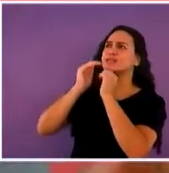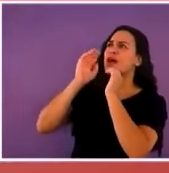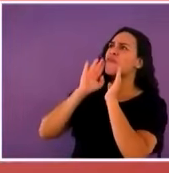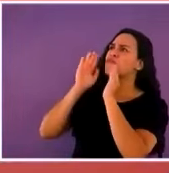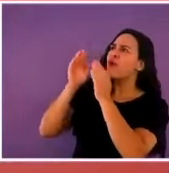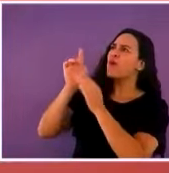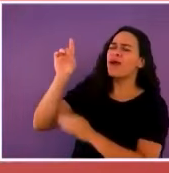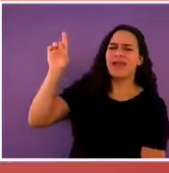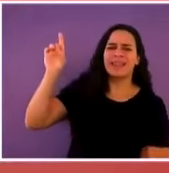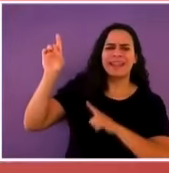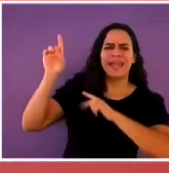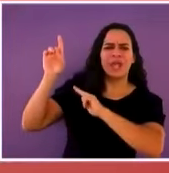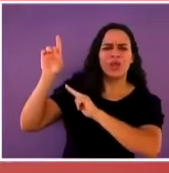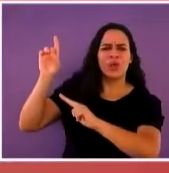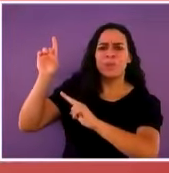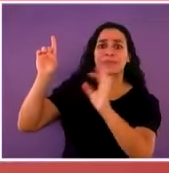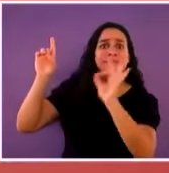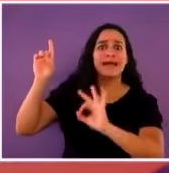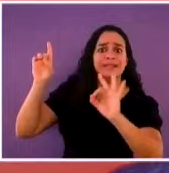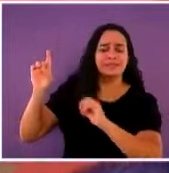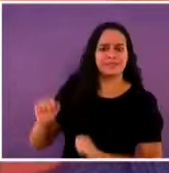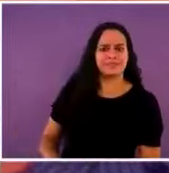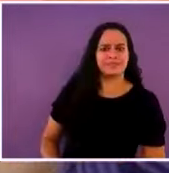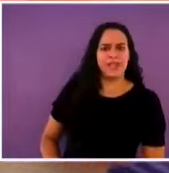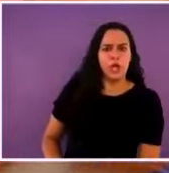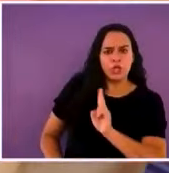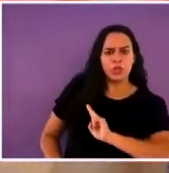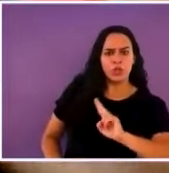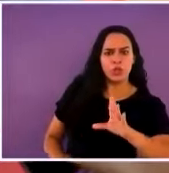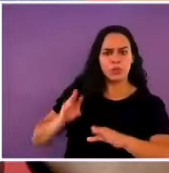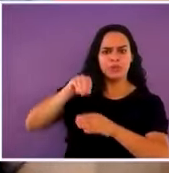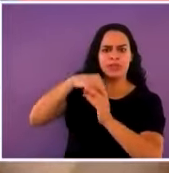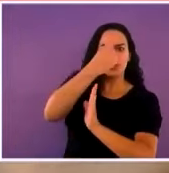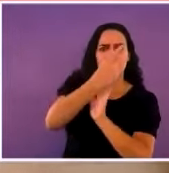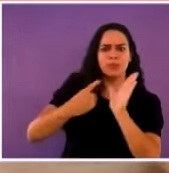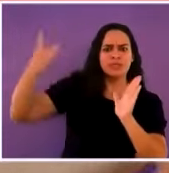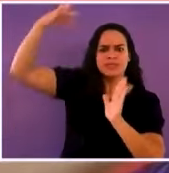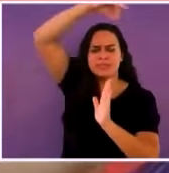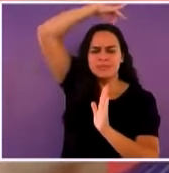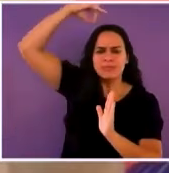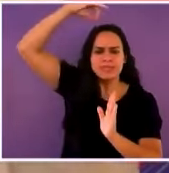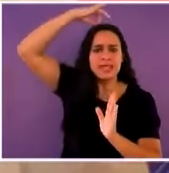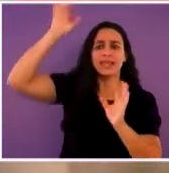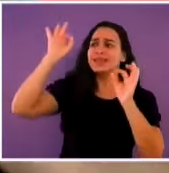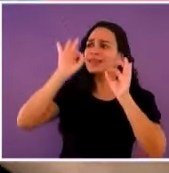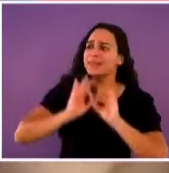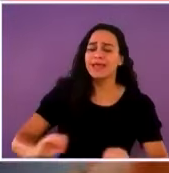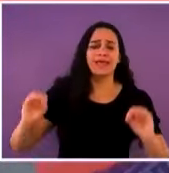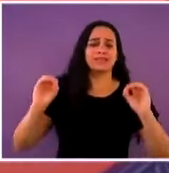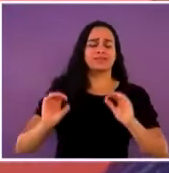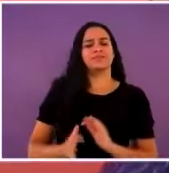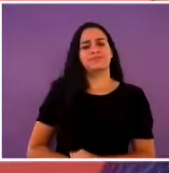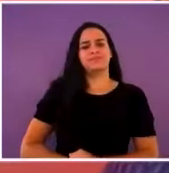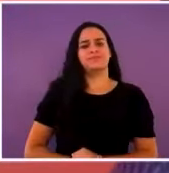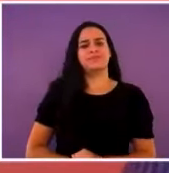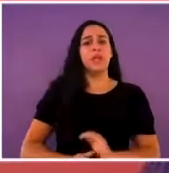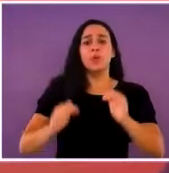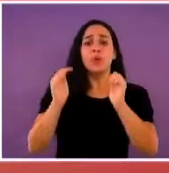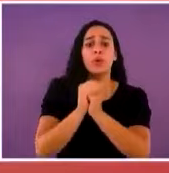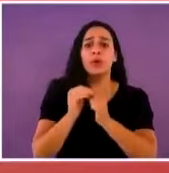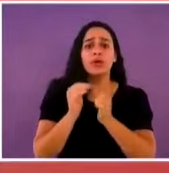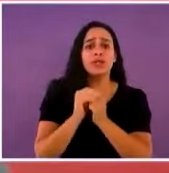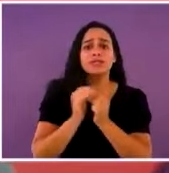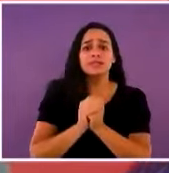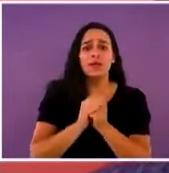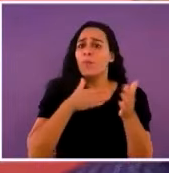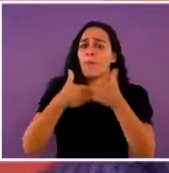of the Holy Spirit. Nem a menção do Espírito Santo. It is a prayer that a Muslim can pray. É uma oração que um